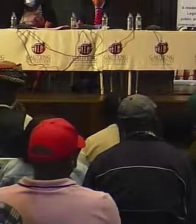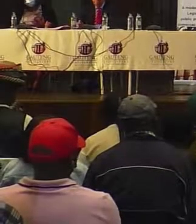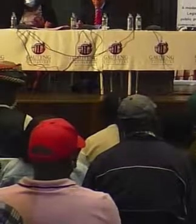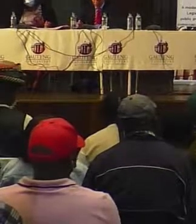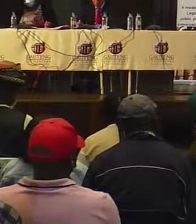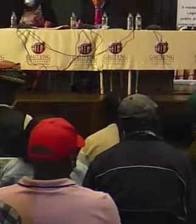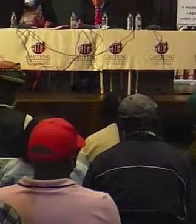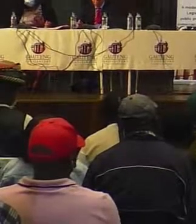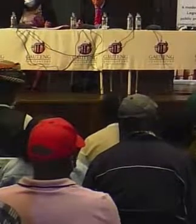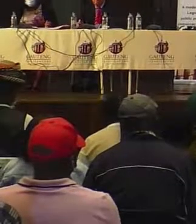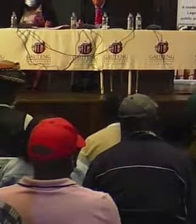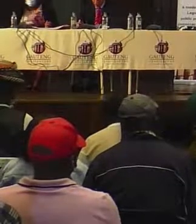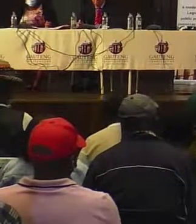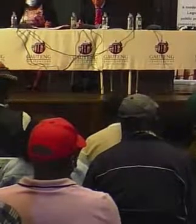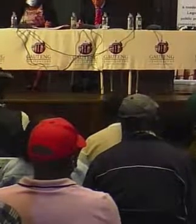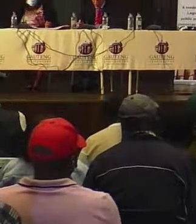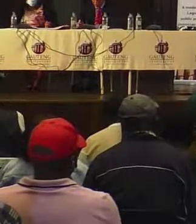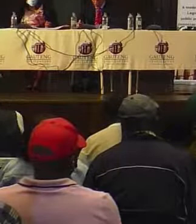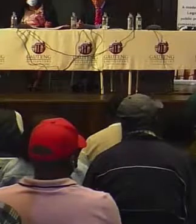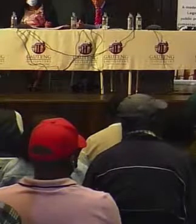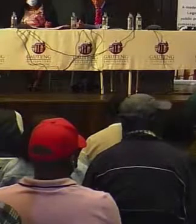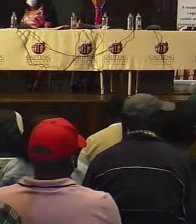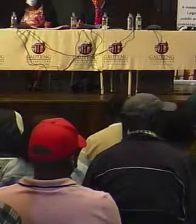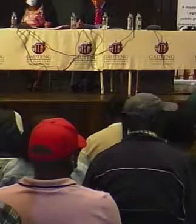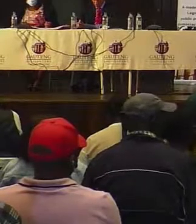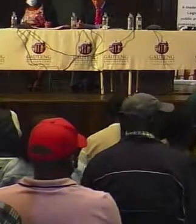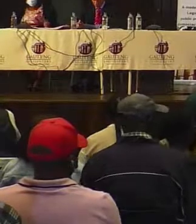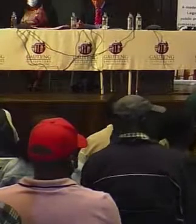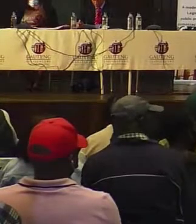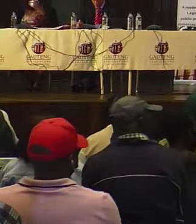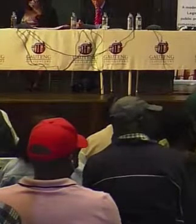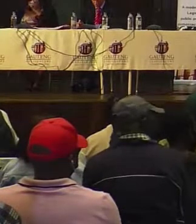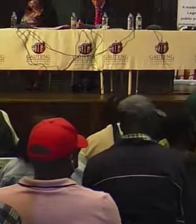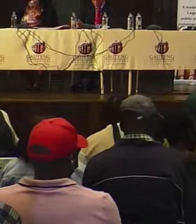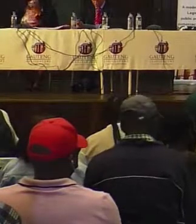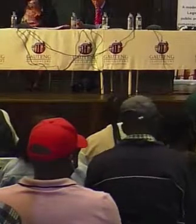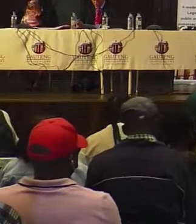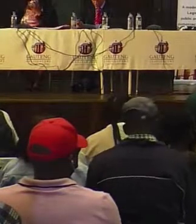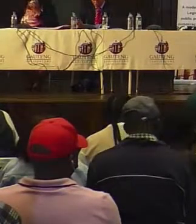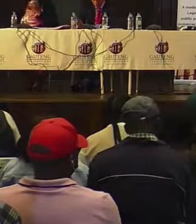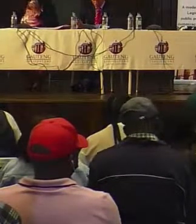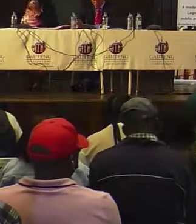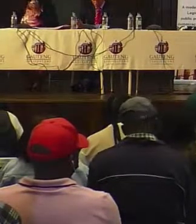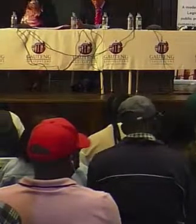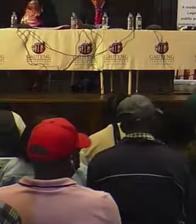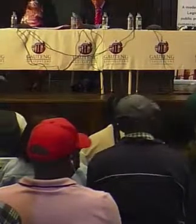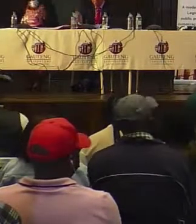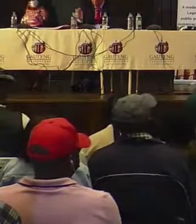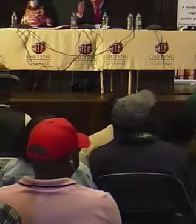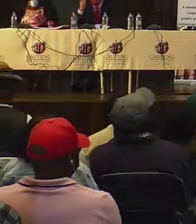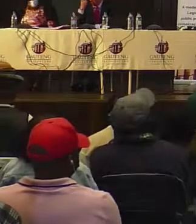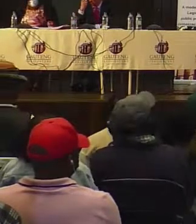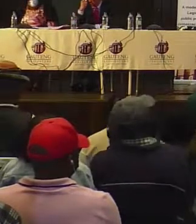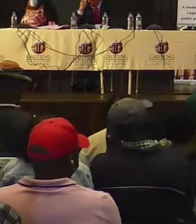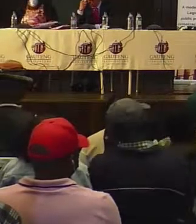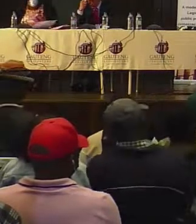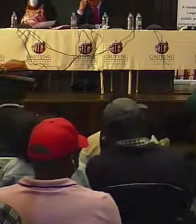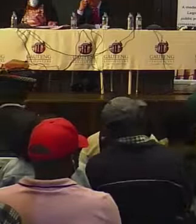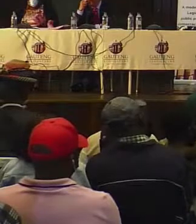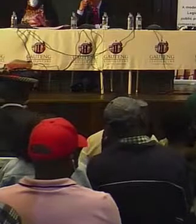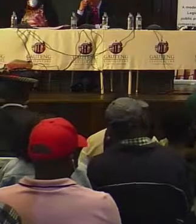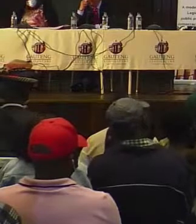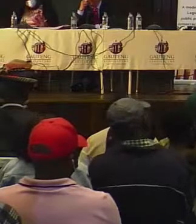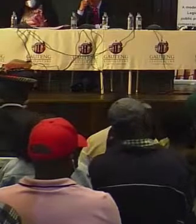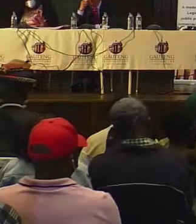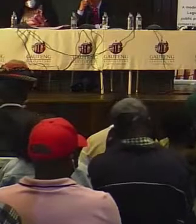wanted to raise the same sentiments around K54 as well as K69. And I think it's